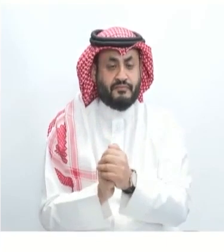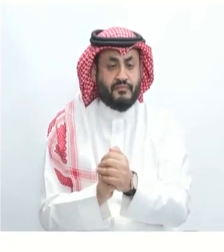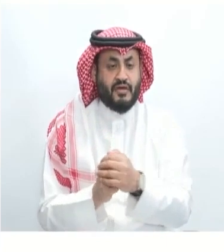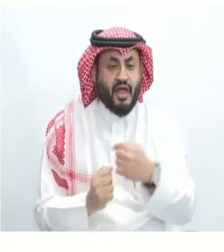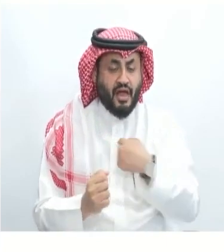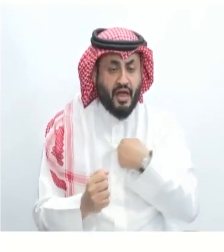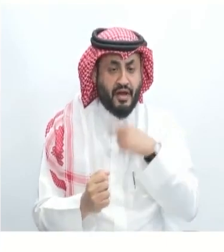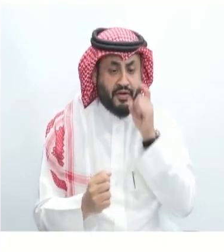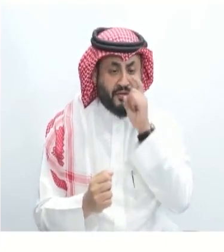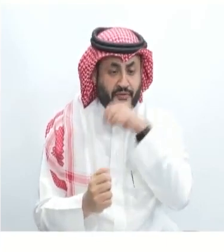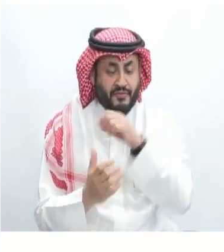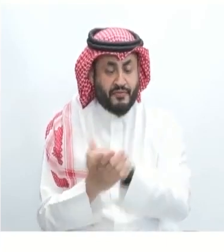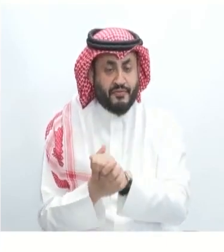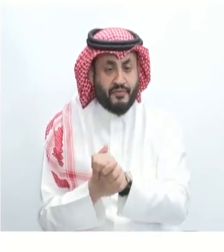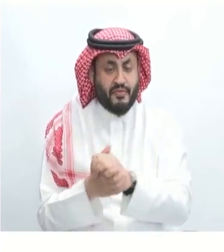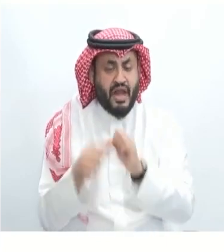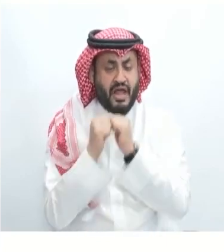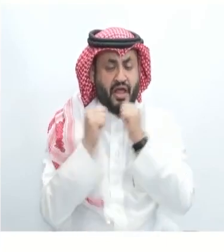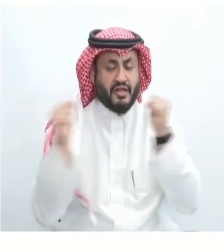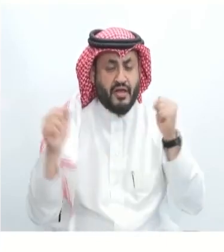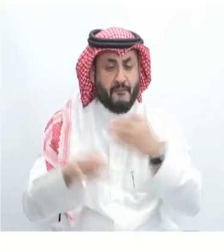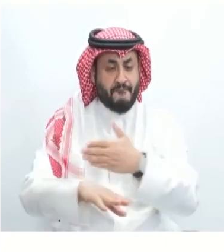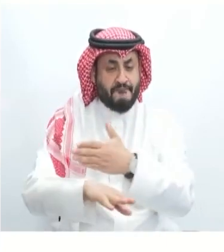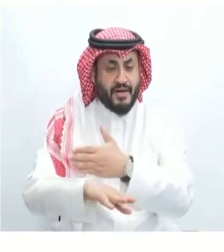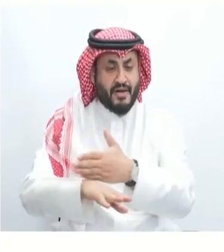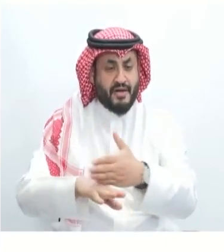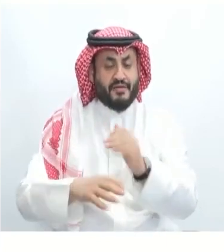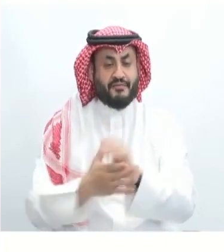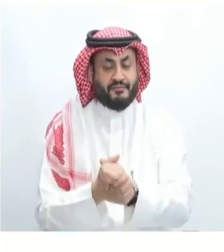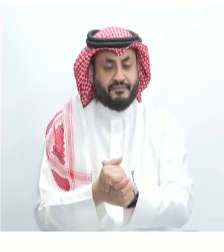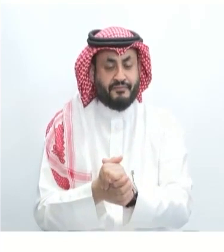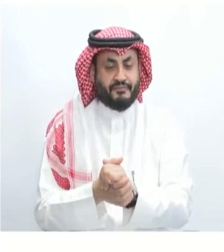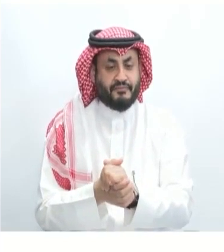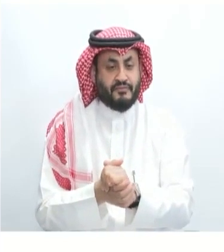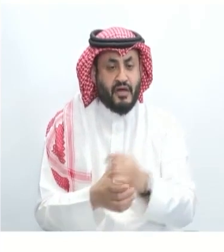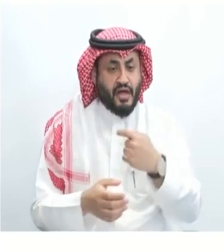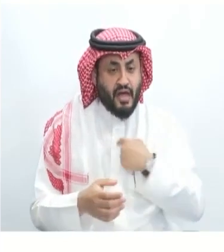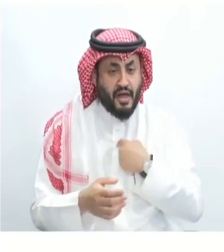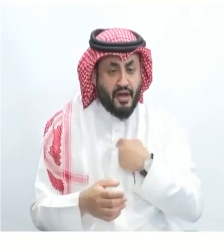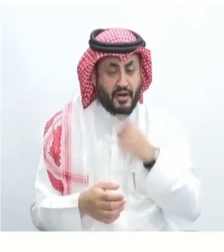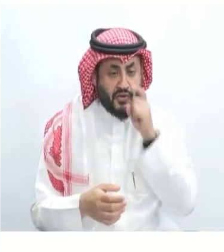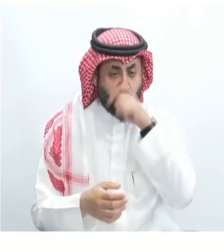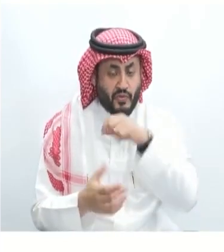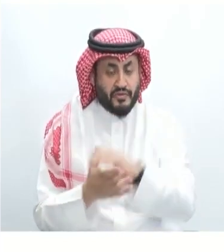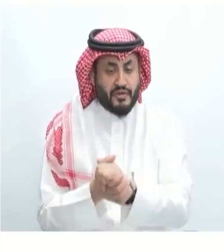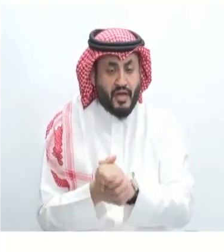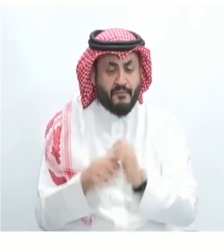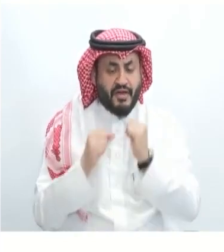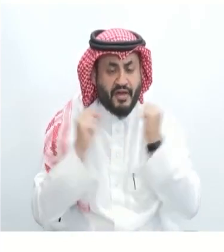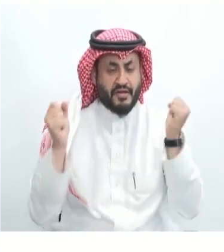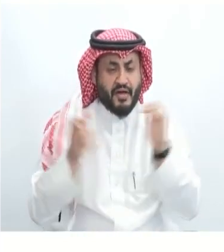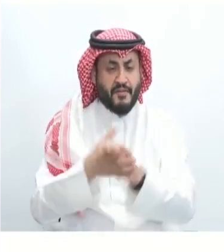should get up early. I should get